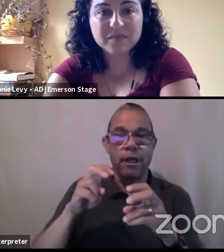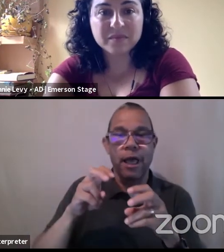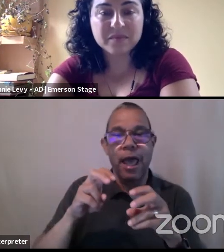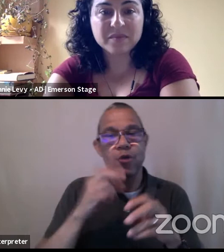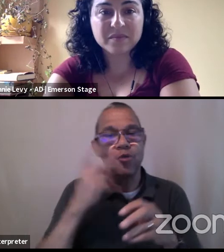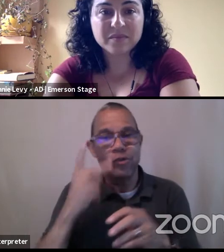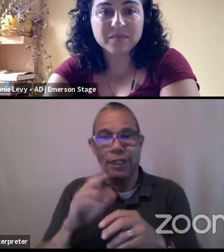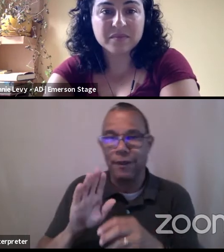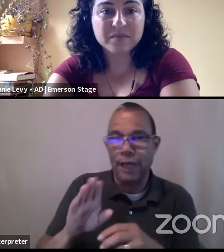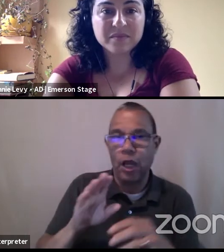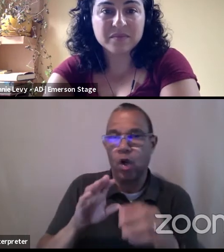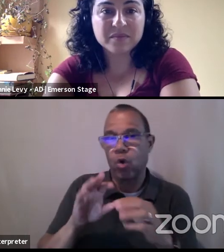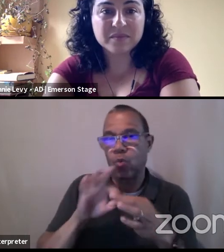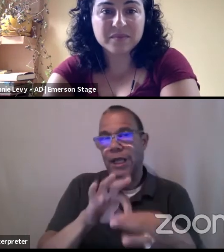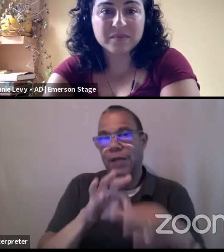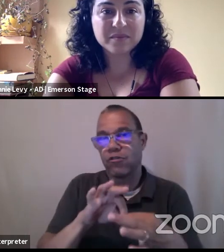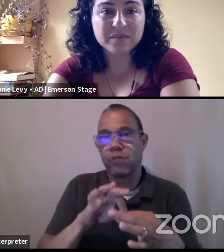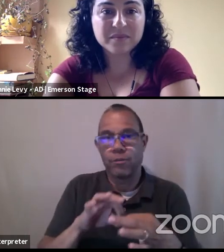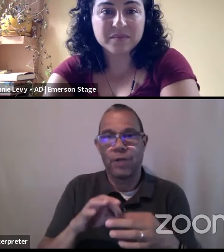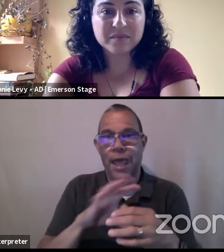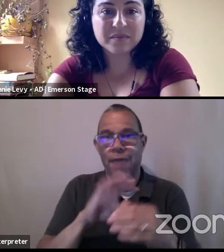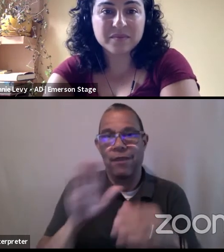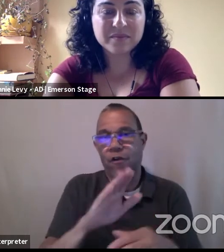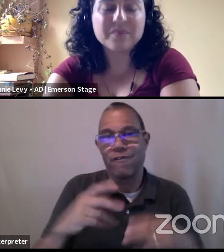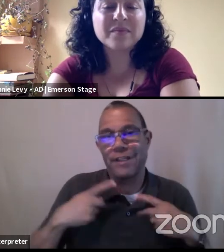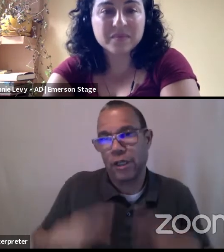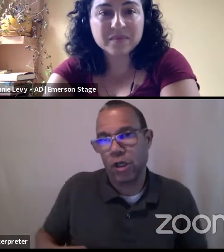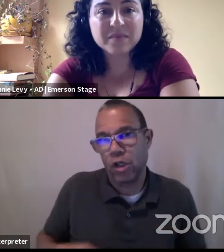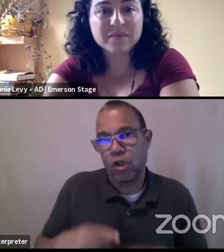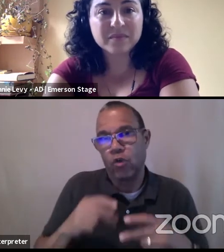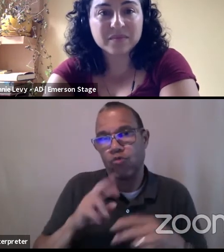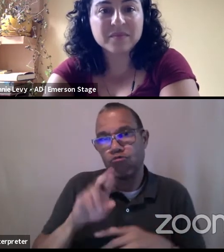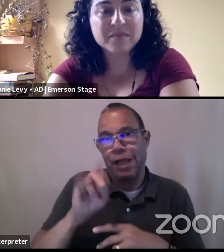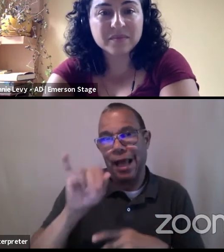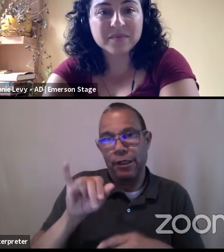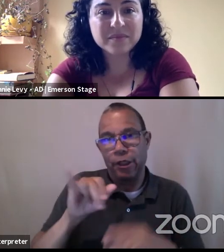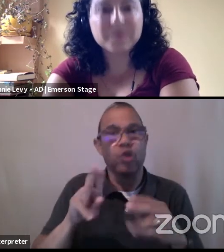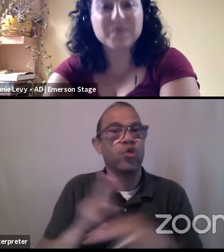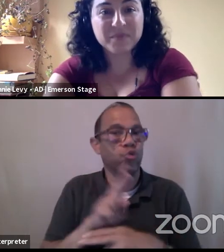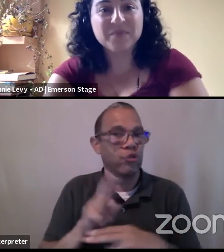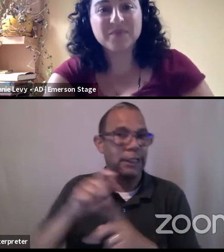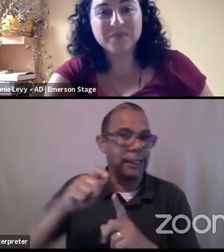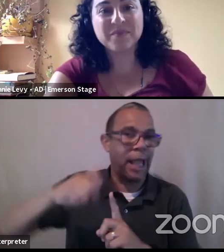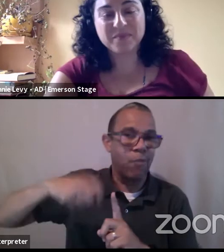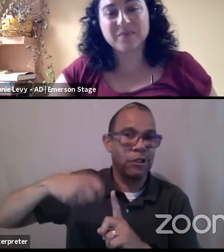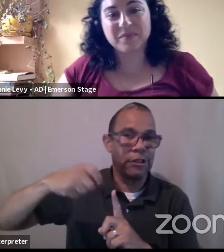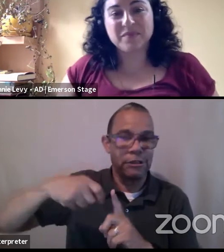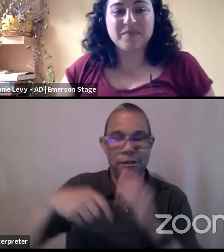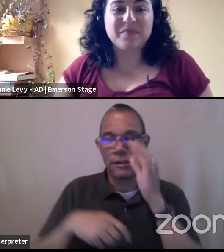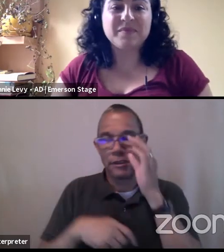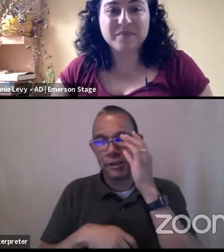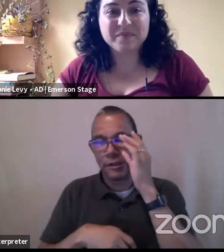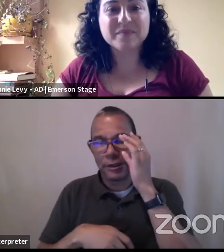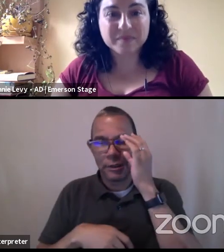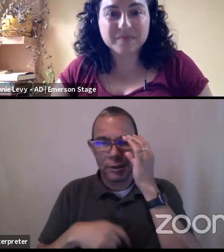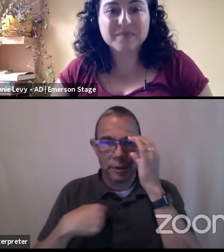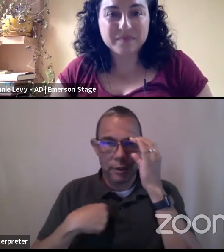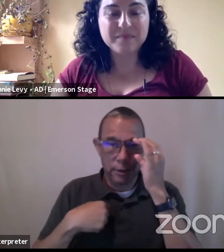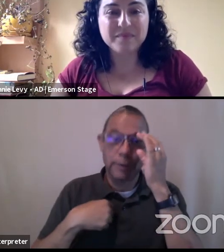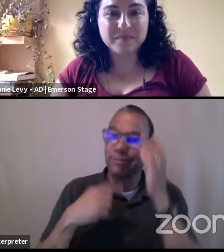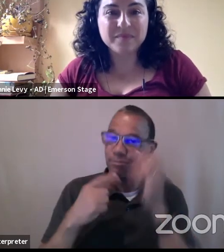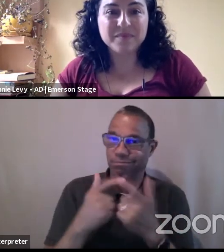with cameras and so forth. So I was a big fan of video based